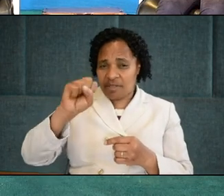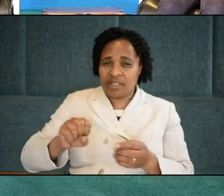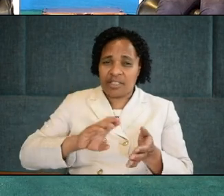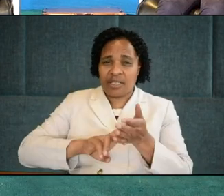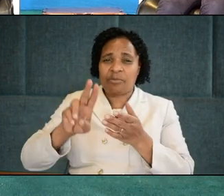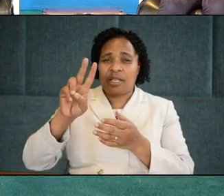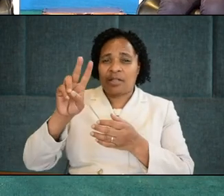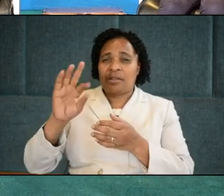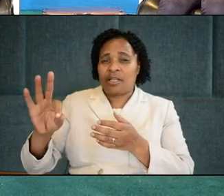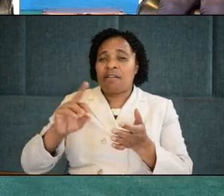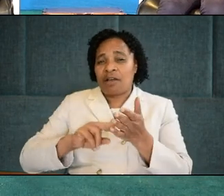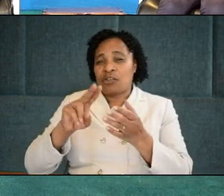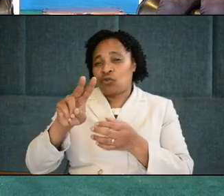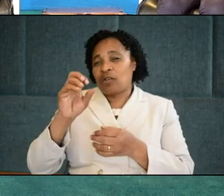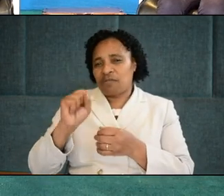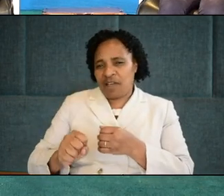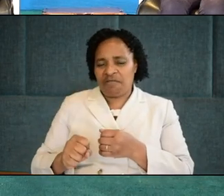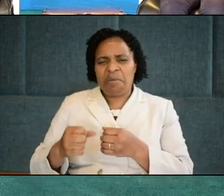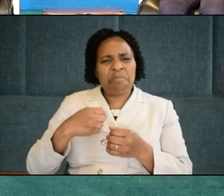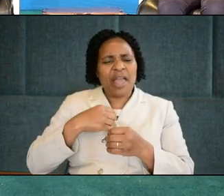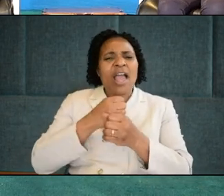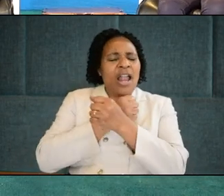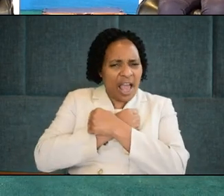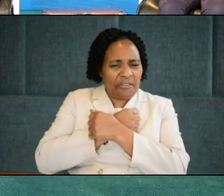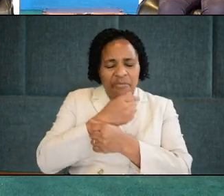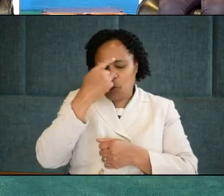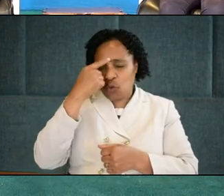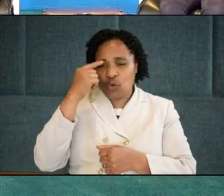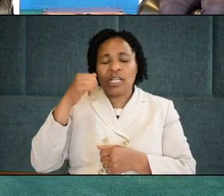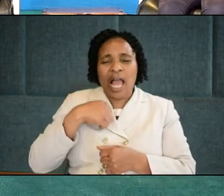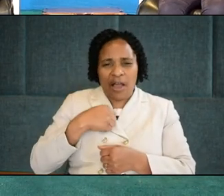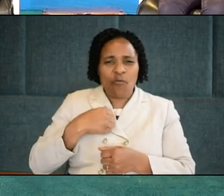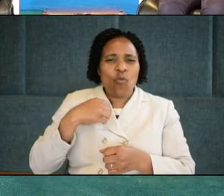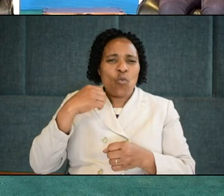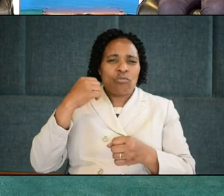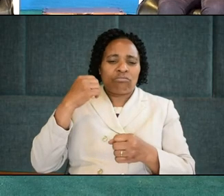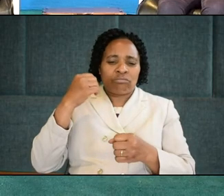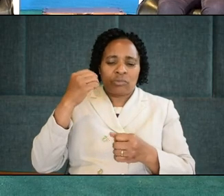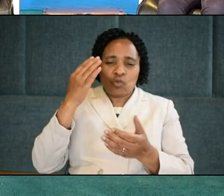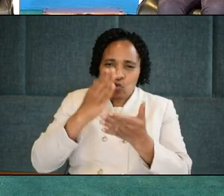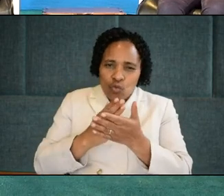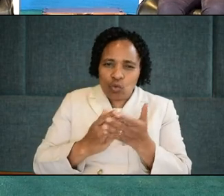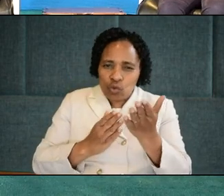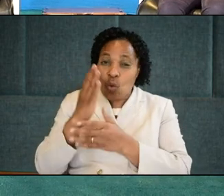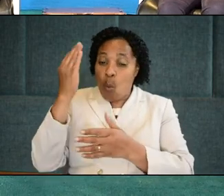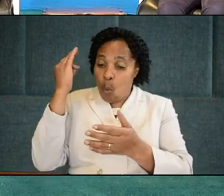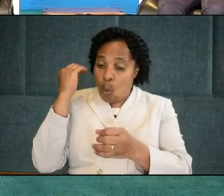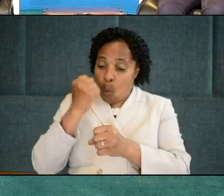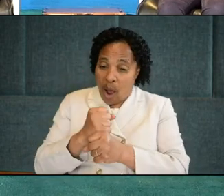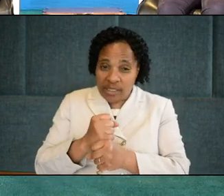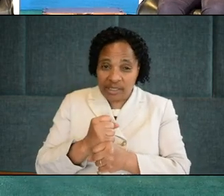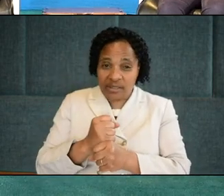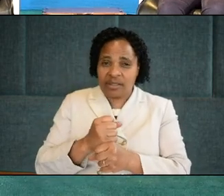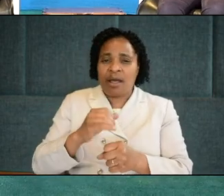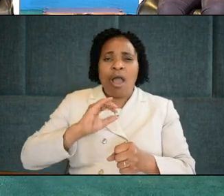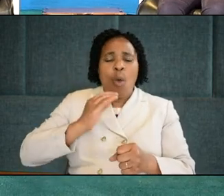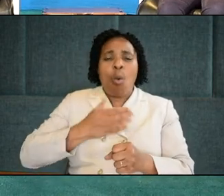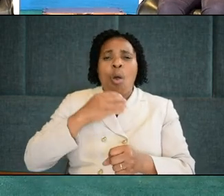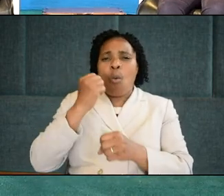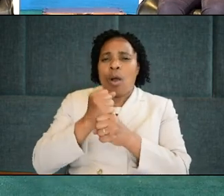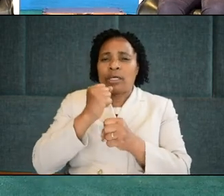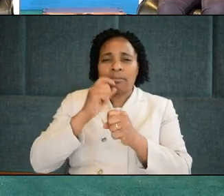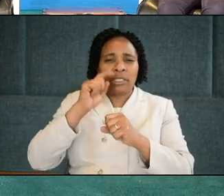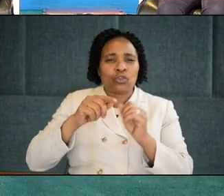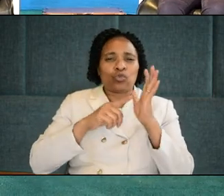love the fact that we are justified by works in the sense that our works will actually have to show